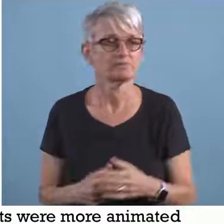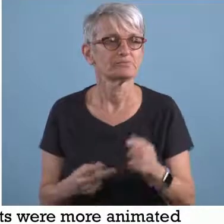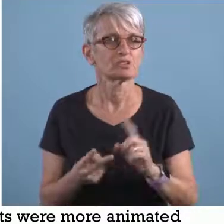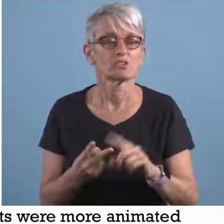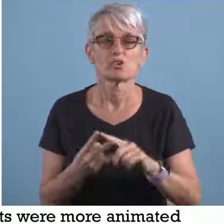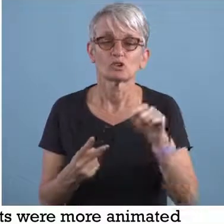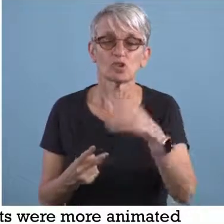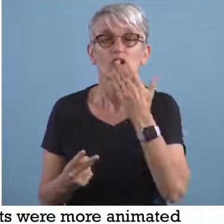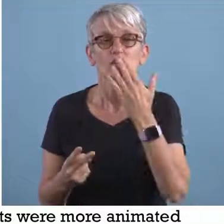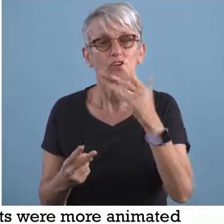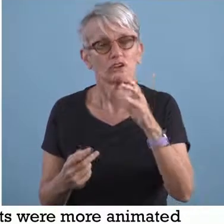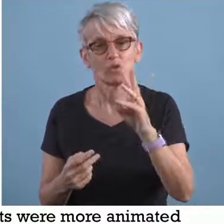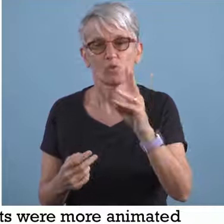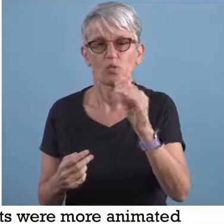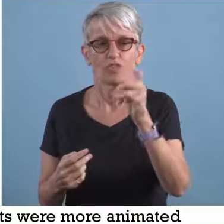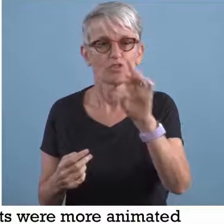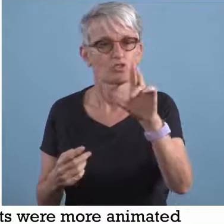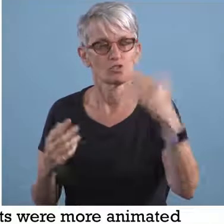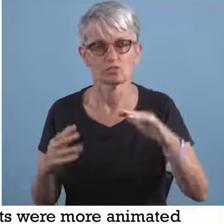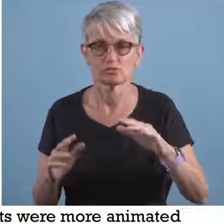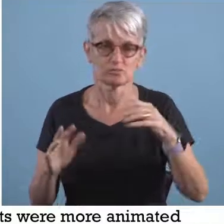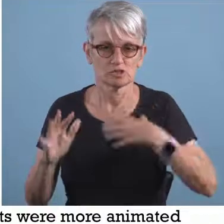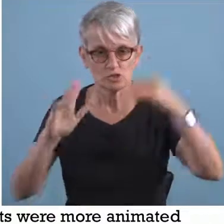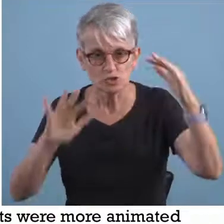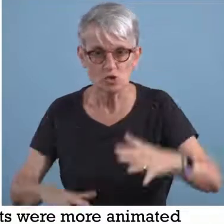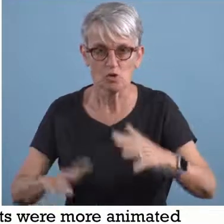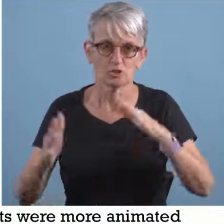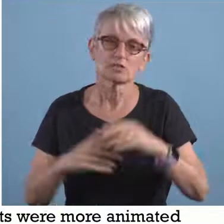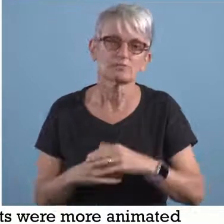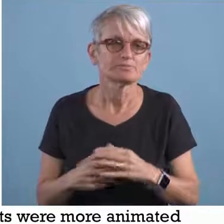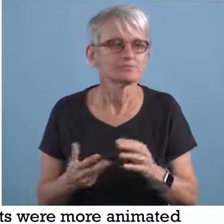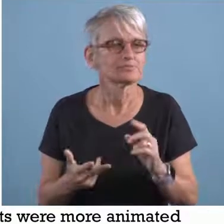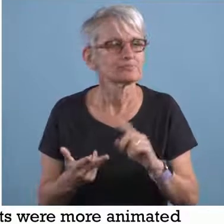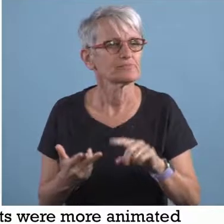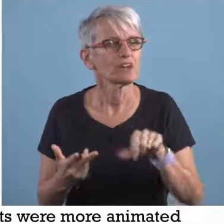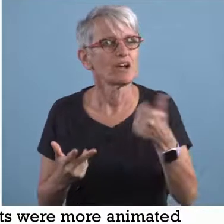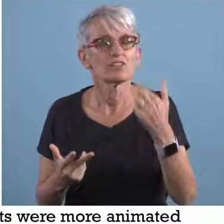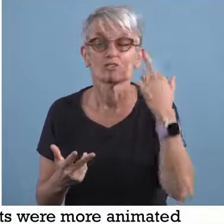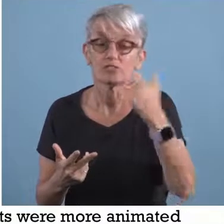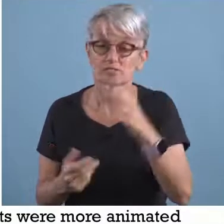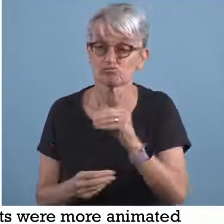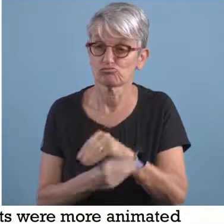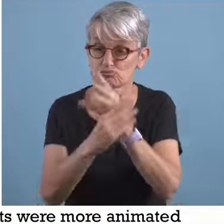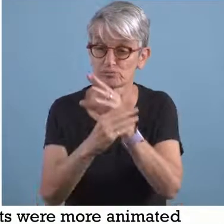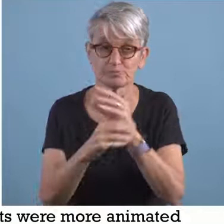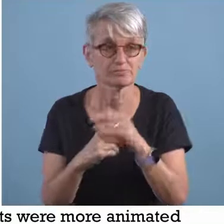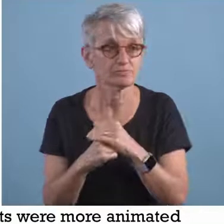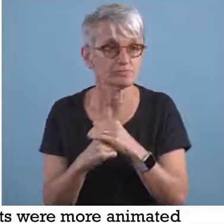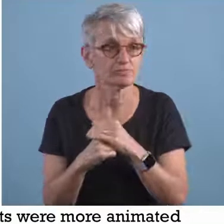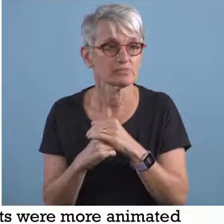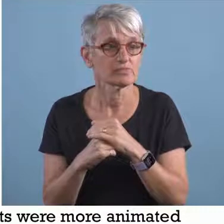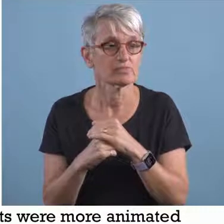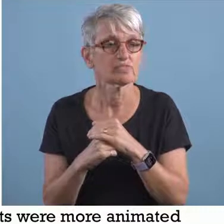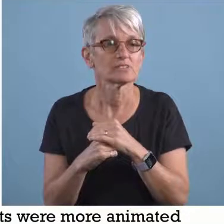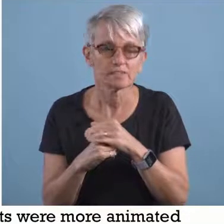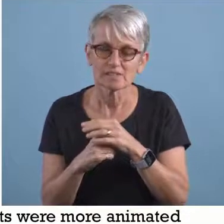here in Colorado for sure that makes this appealing. Another reason for telepractice, kids can get more